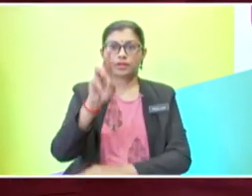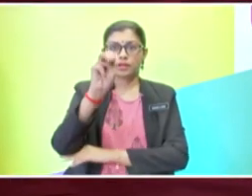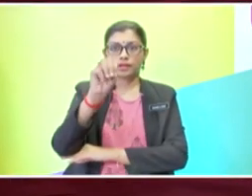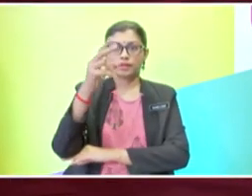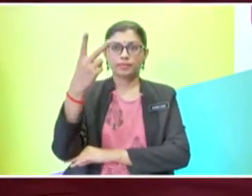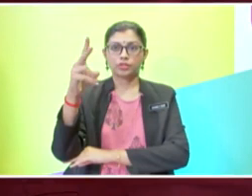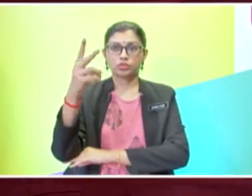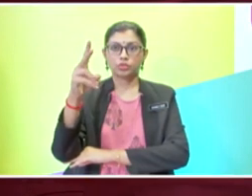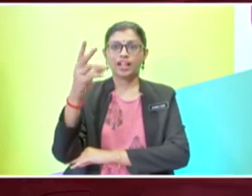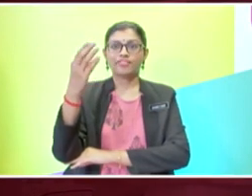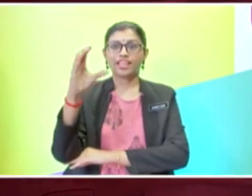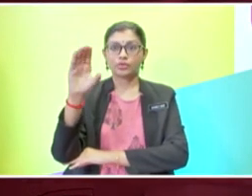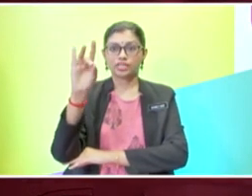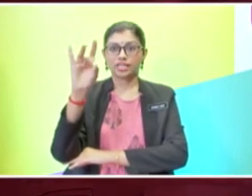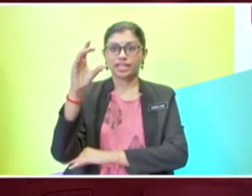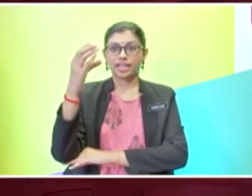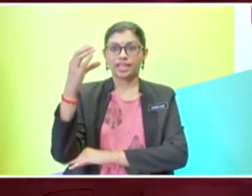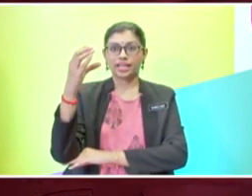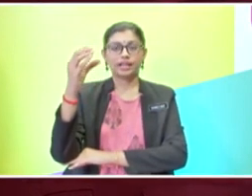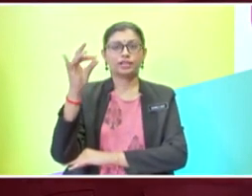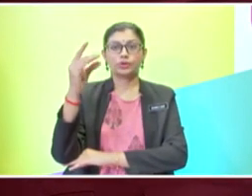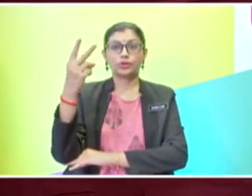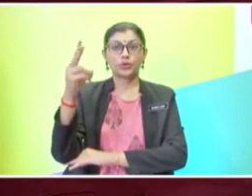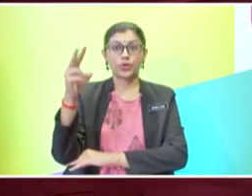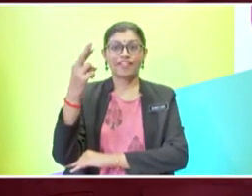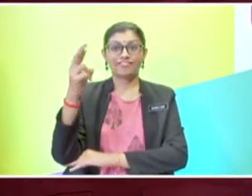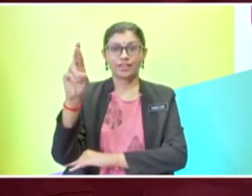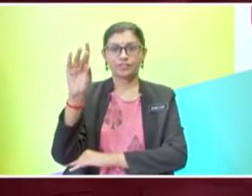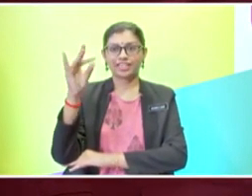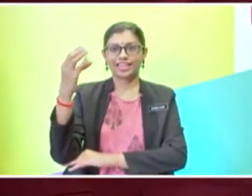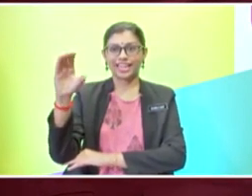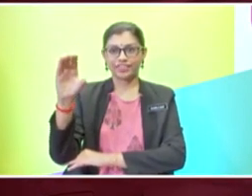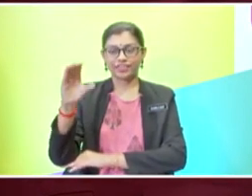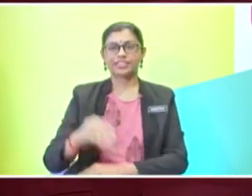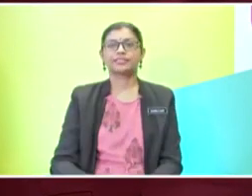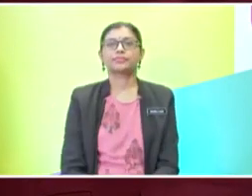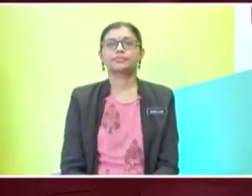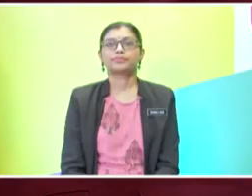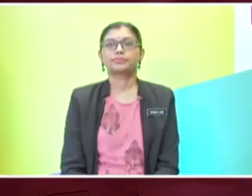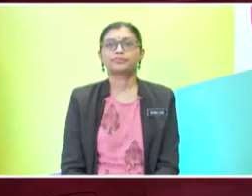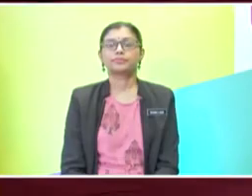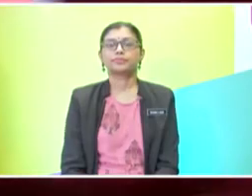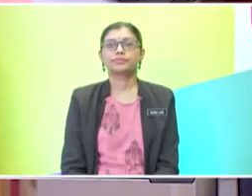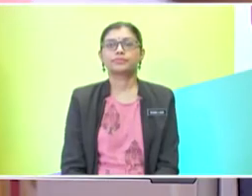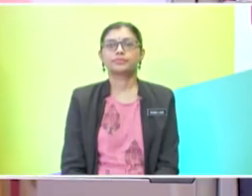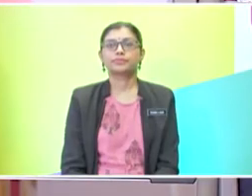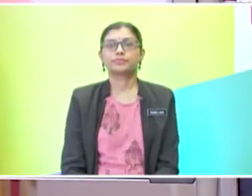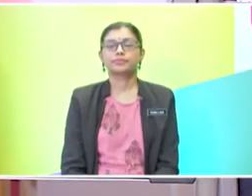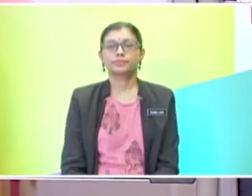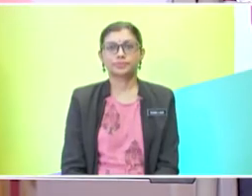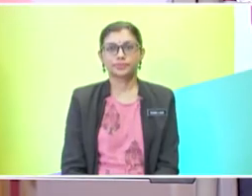12,800. So let me write this here. Yes, 12. You're right, because the cost price is lesser than the selling price. Okay, then only you can obtain a